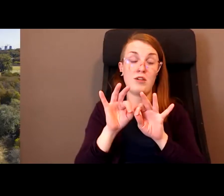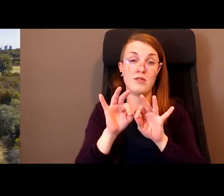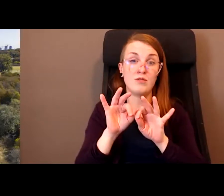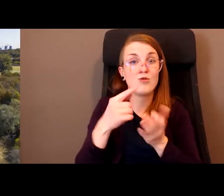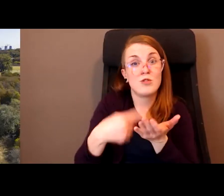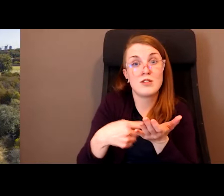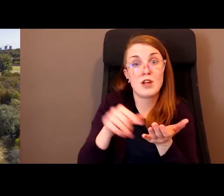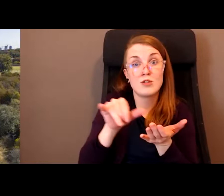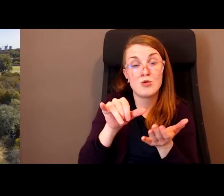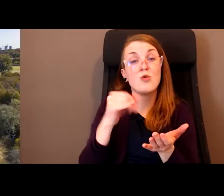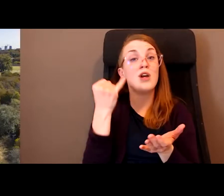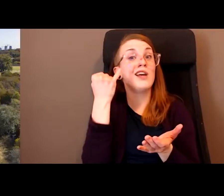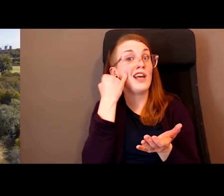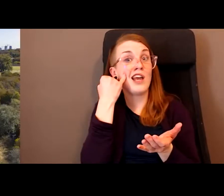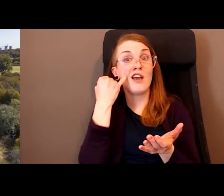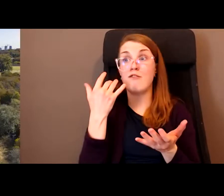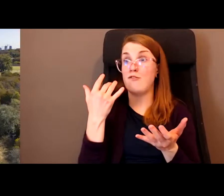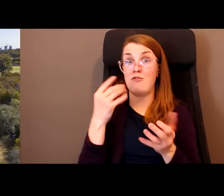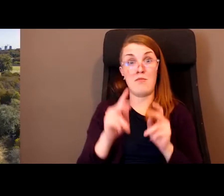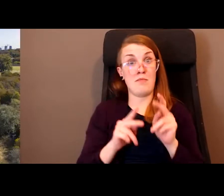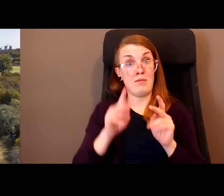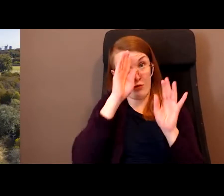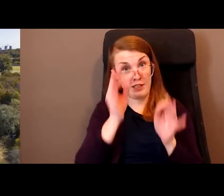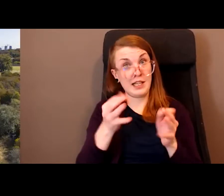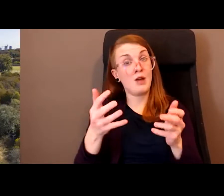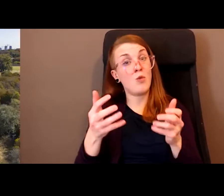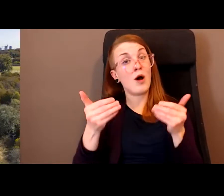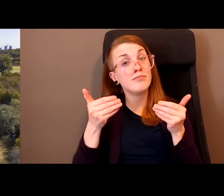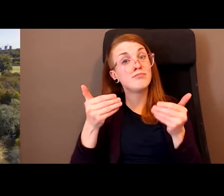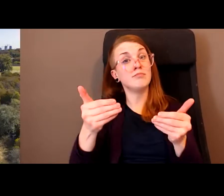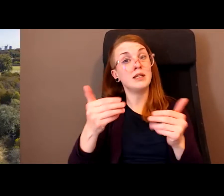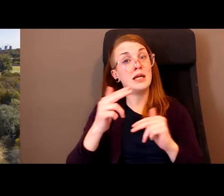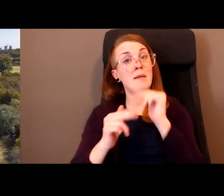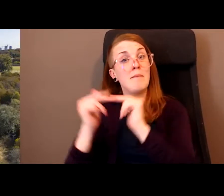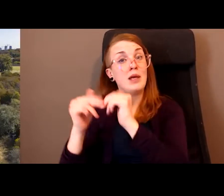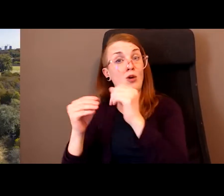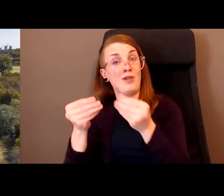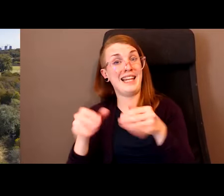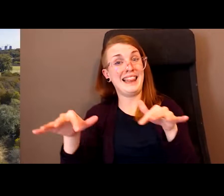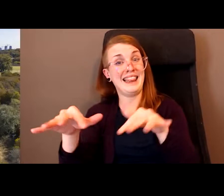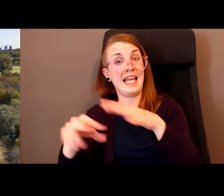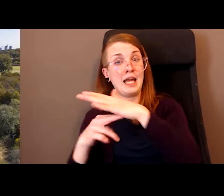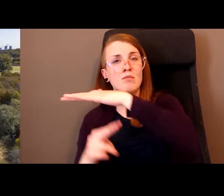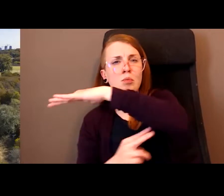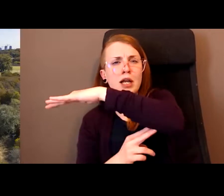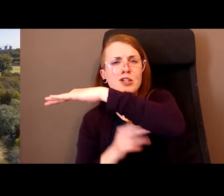an element that were to move forward, we would just dig in a little bit more to those details to